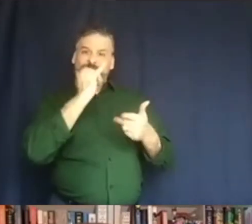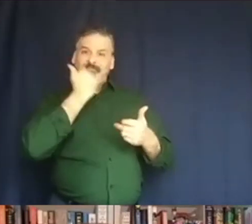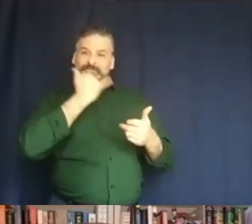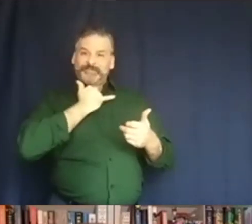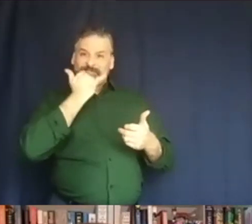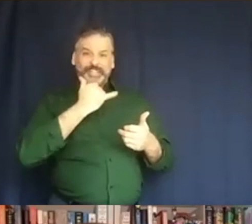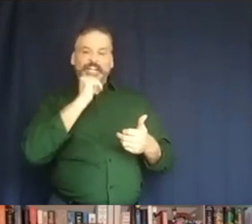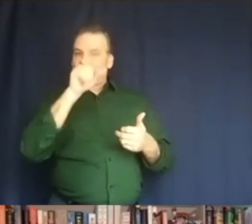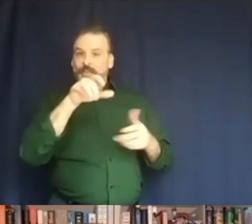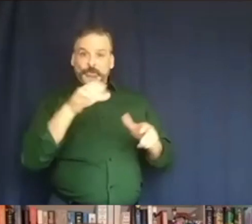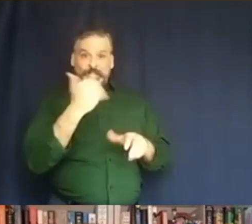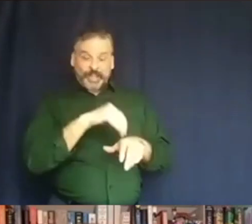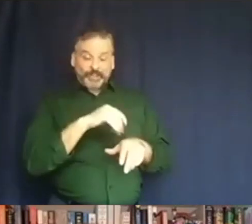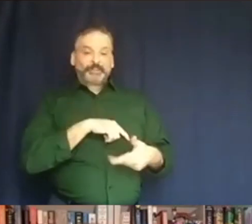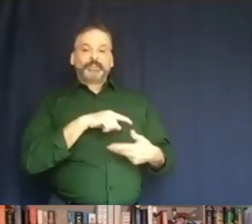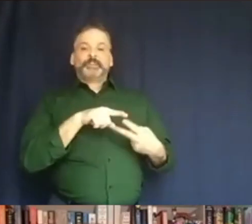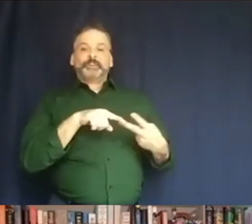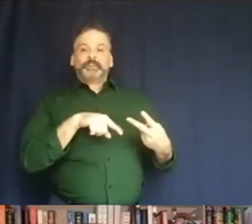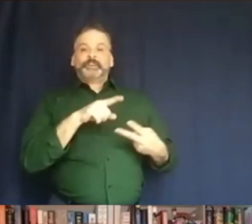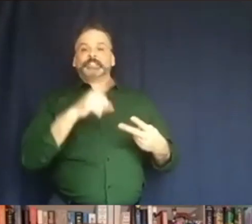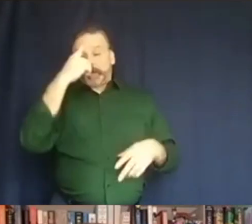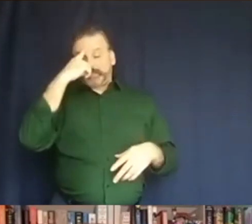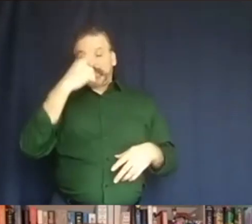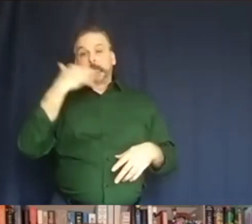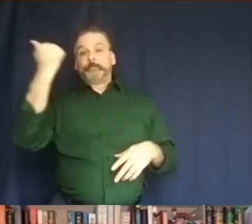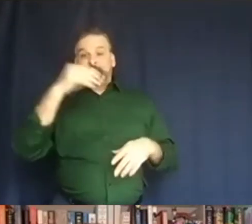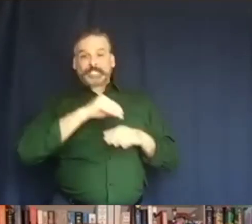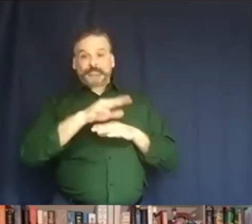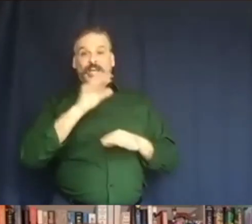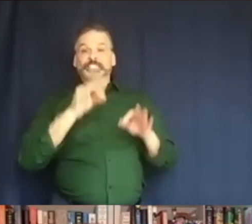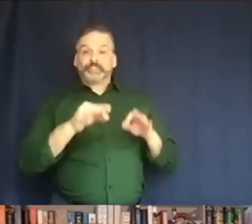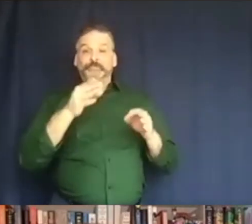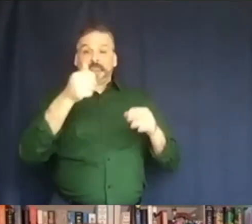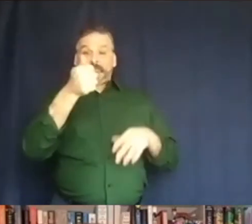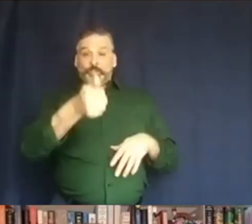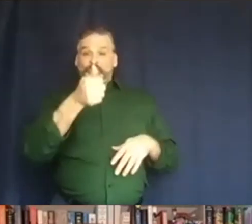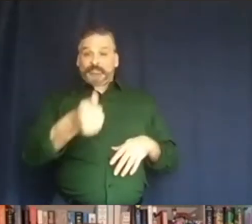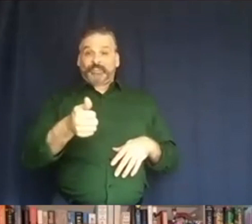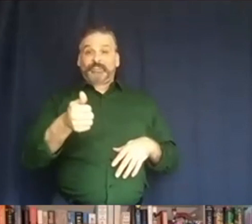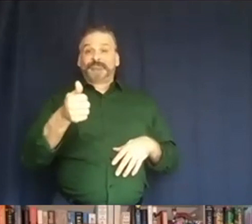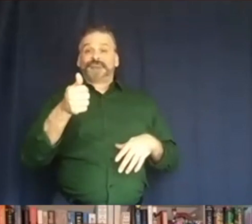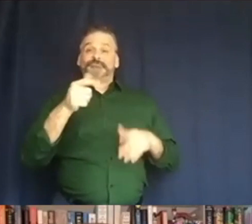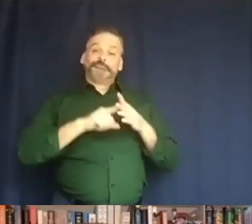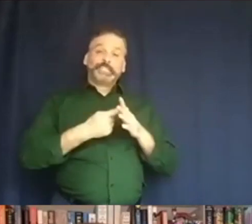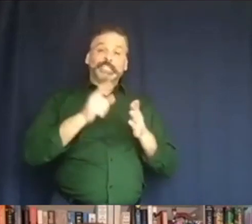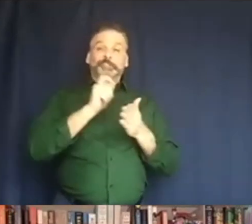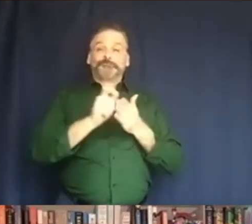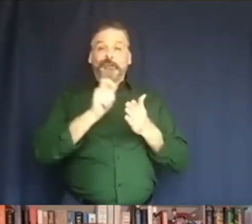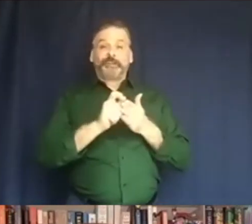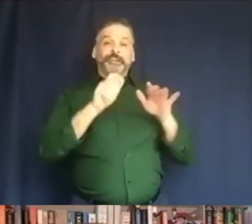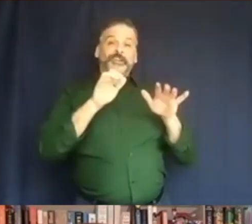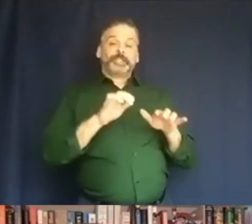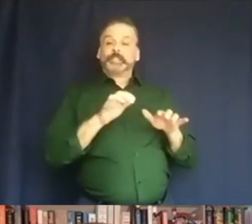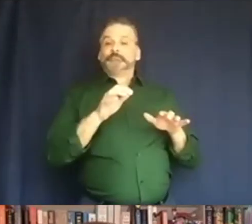to repeat them. So I think that that is the best advice. If you are a person who is, you know, kind of beginning the process,